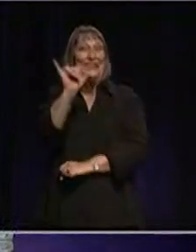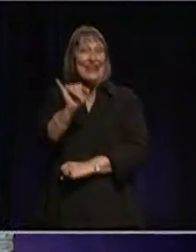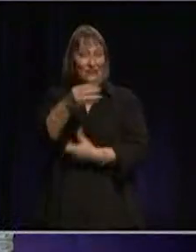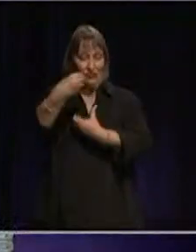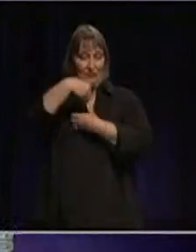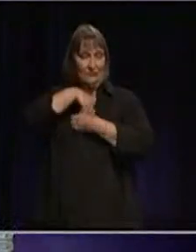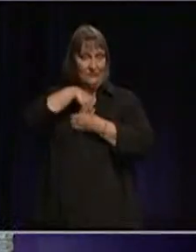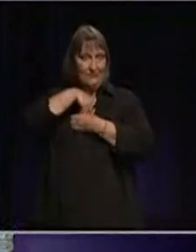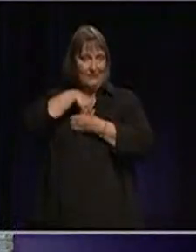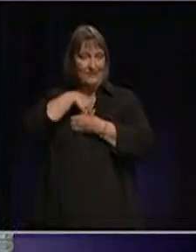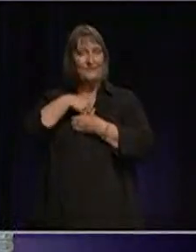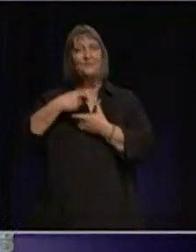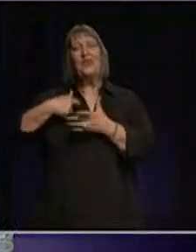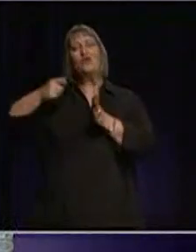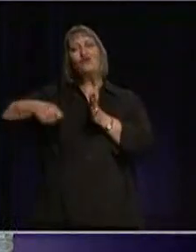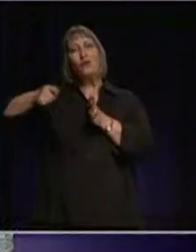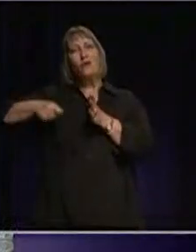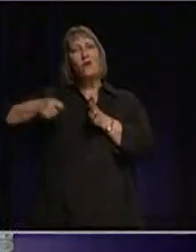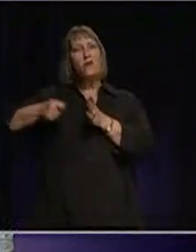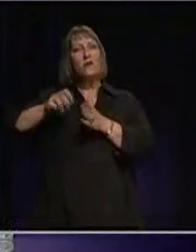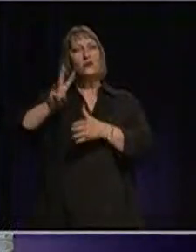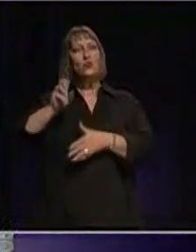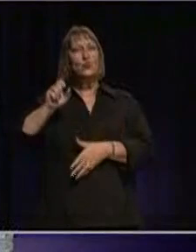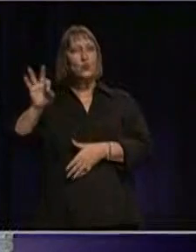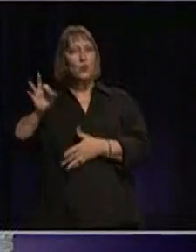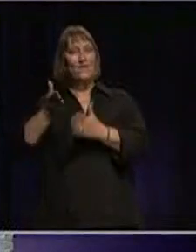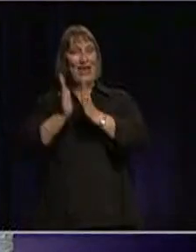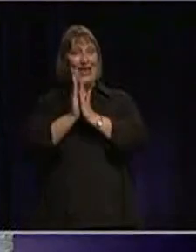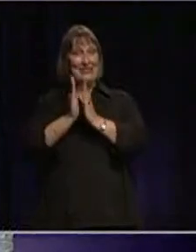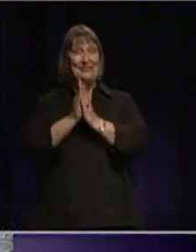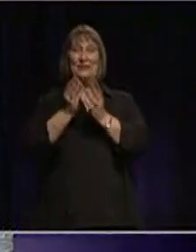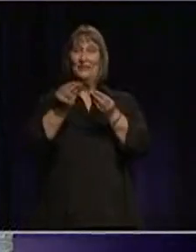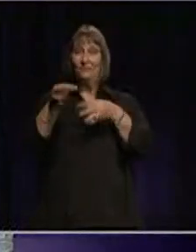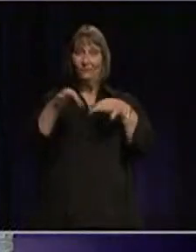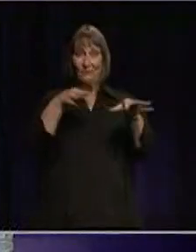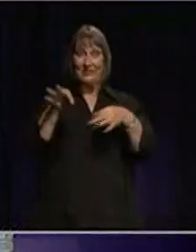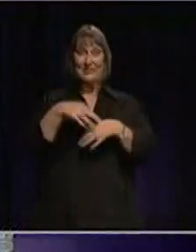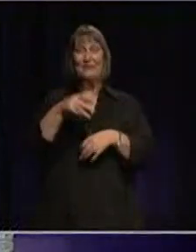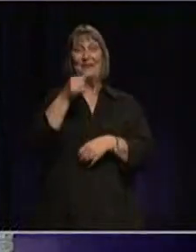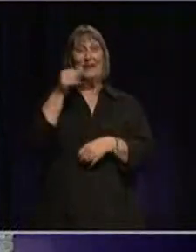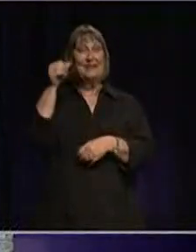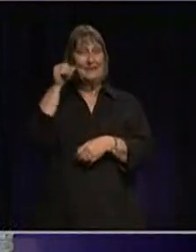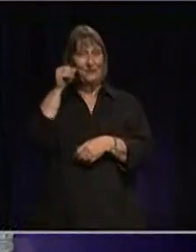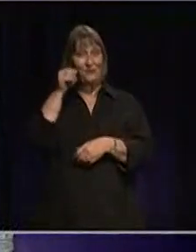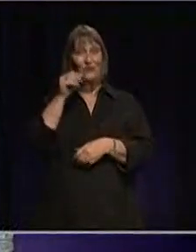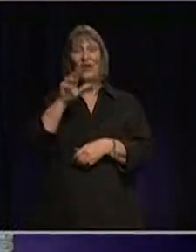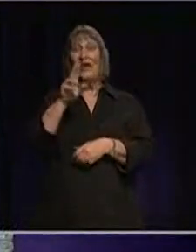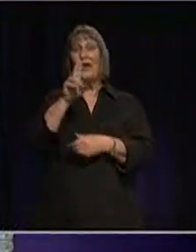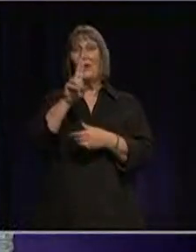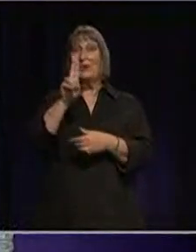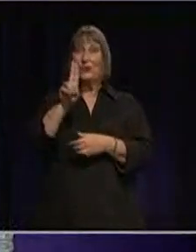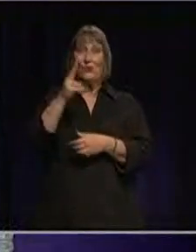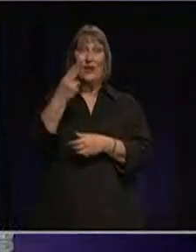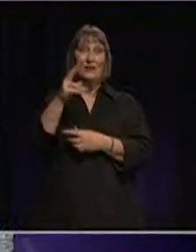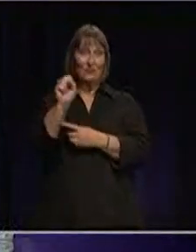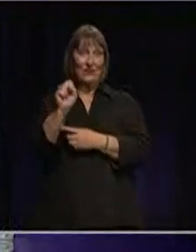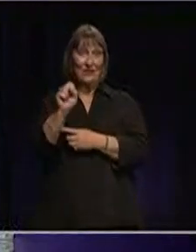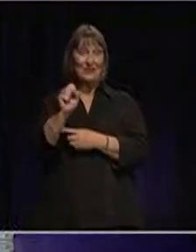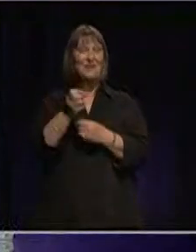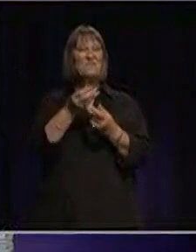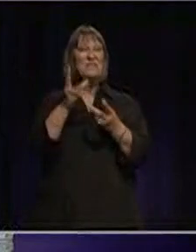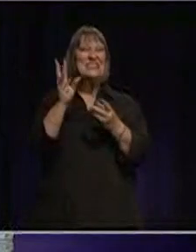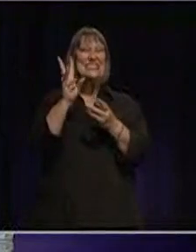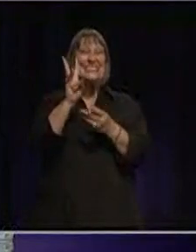The judge wanted me to share that UHS yesterday administered 6,072 vaccines, which is the largest distribution day